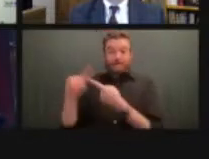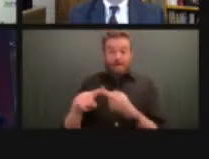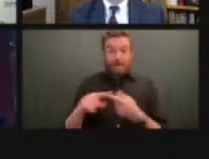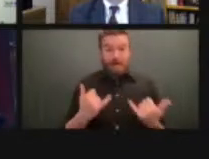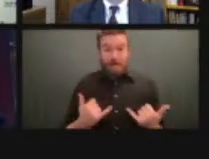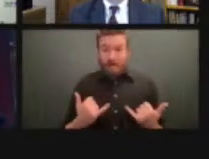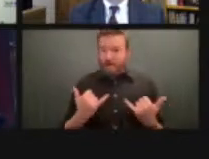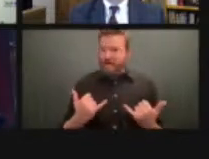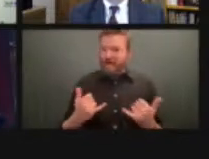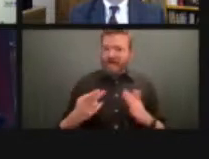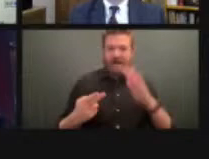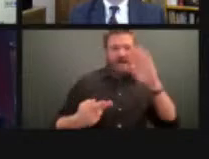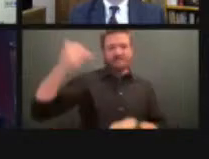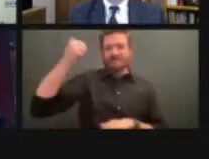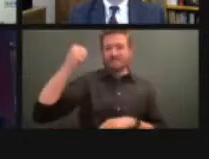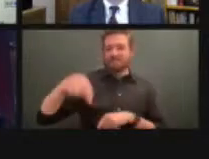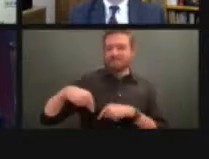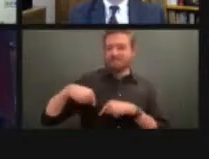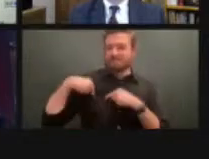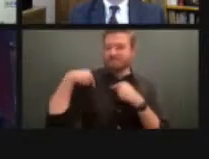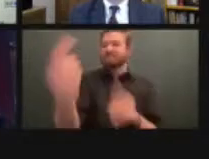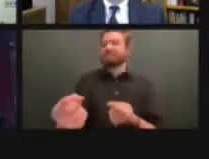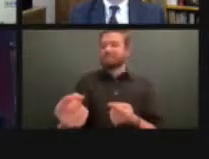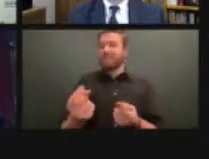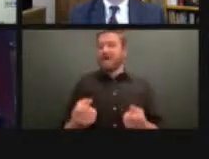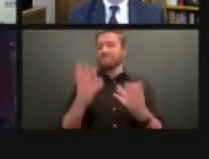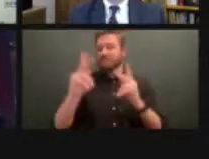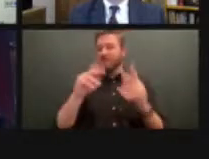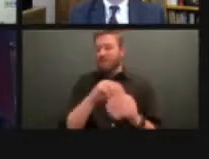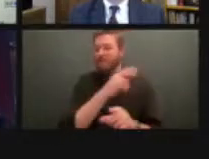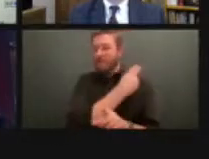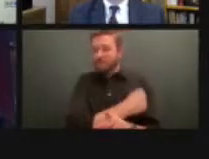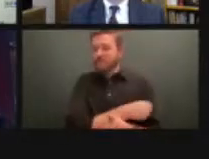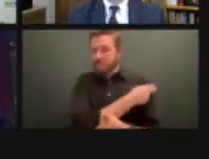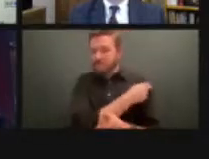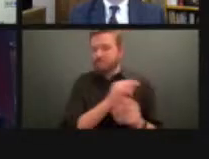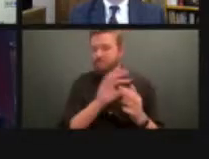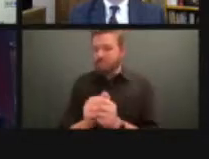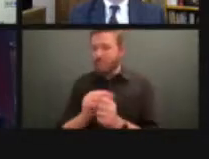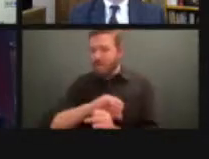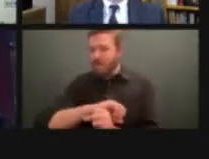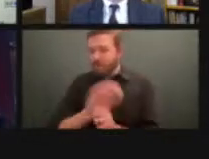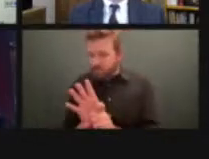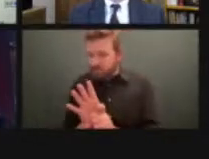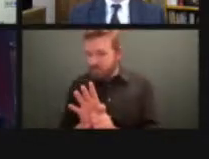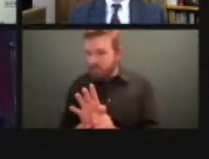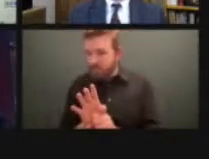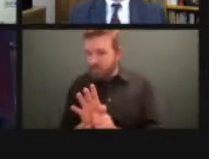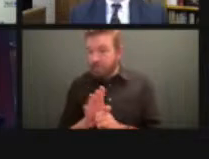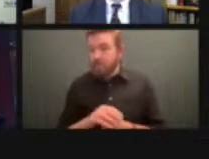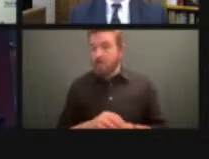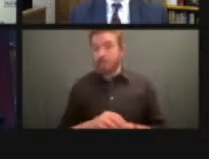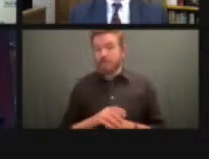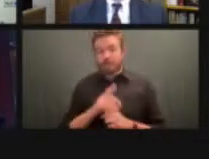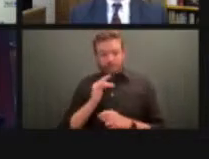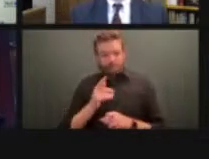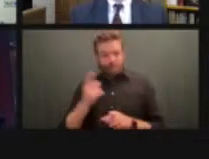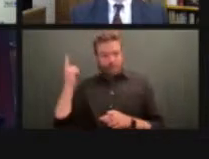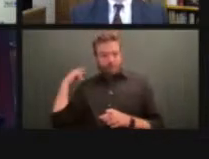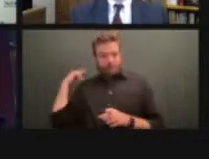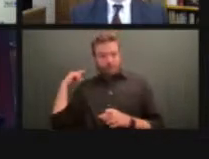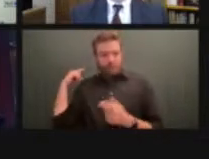numbers from today. Again, we know this is an undercount, against 1 year ago, and then from the height of last winter's